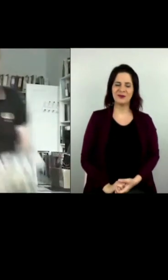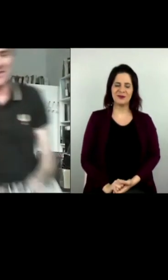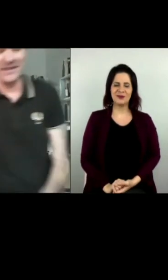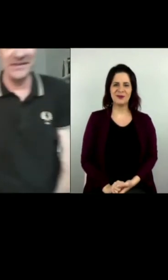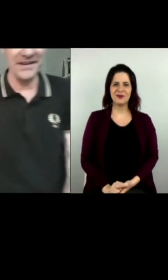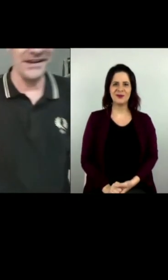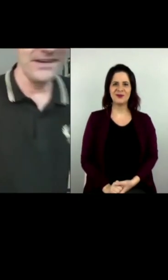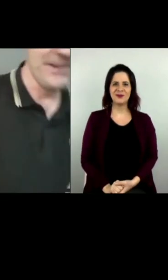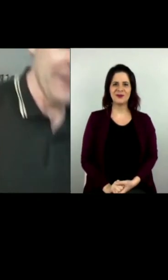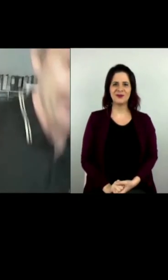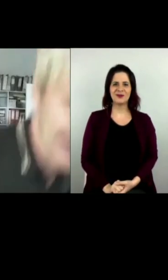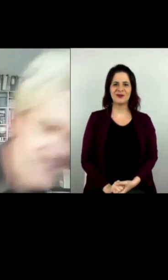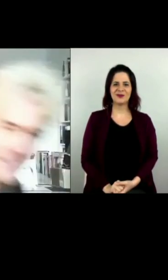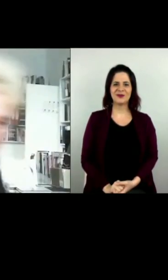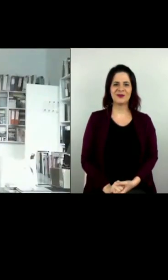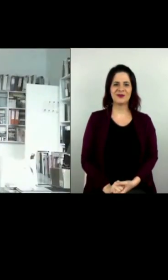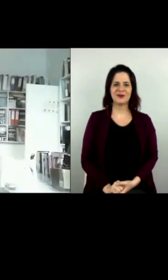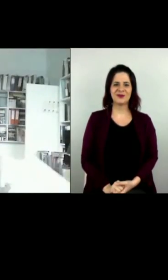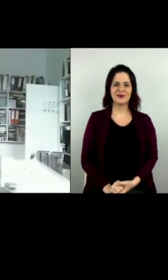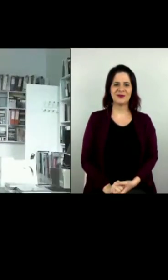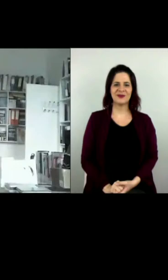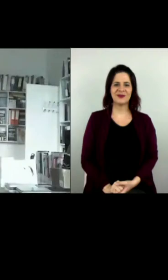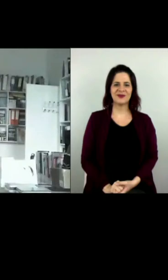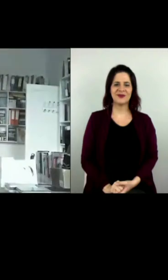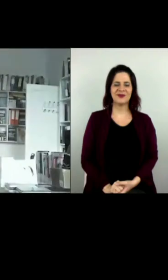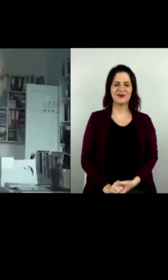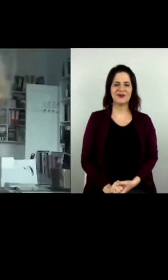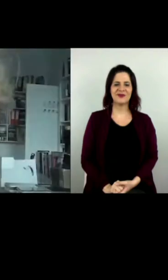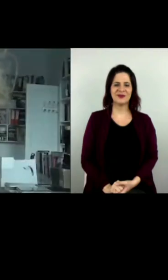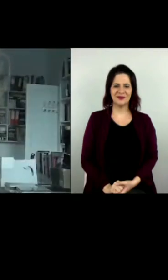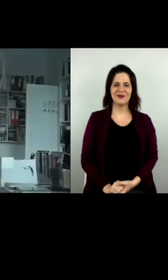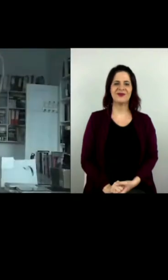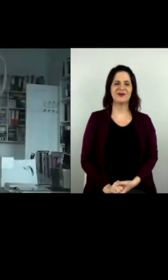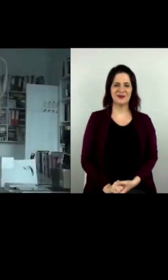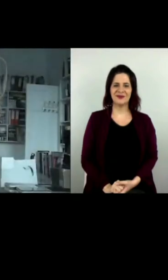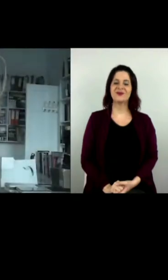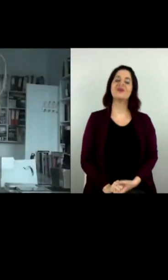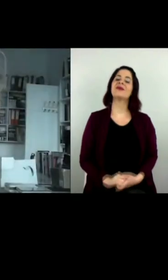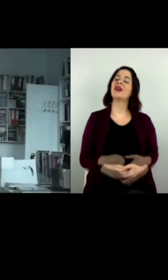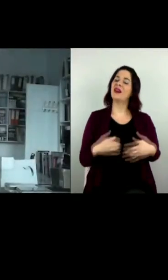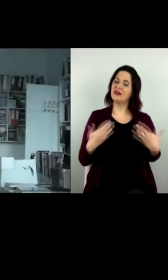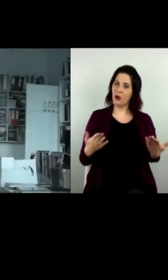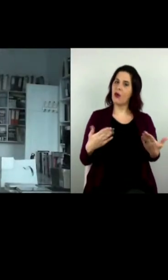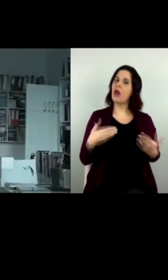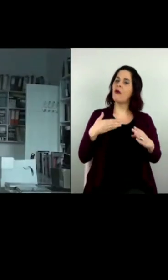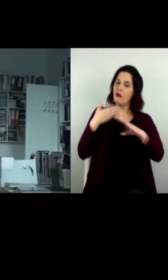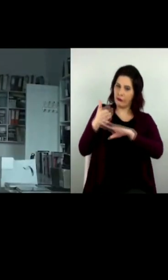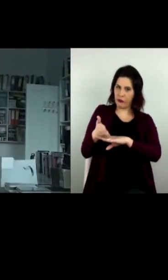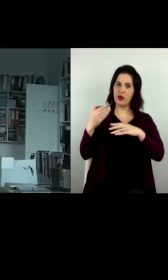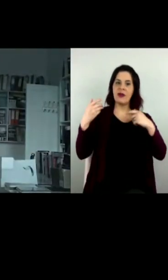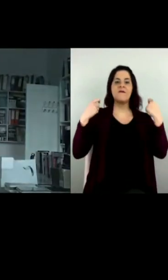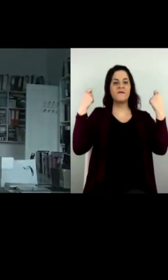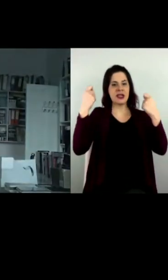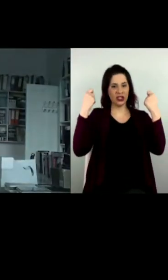So these are the next things I'd like to show you. So I was in a film festival in